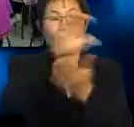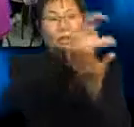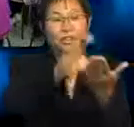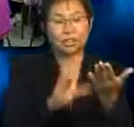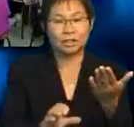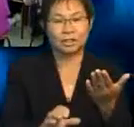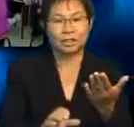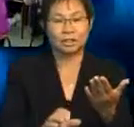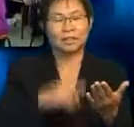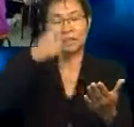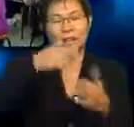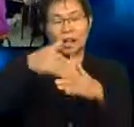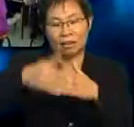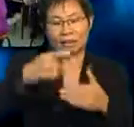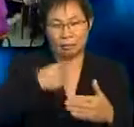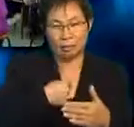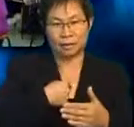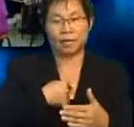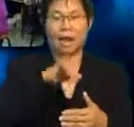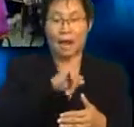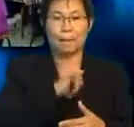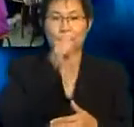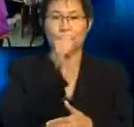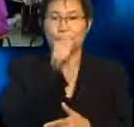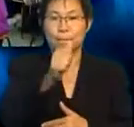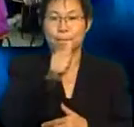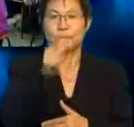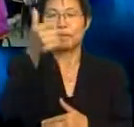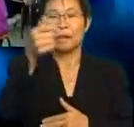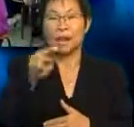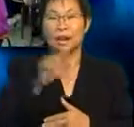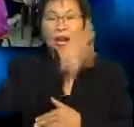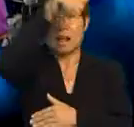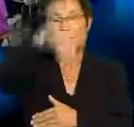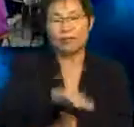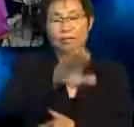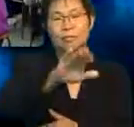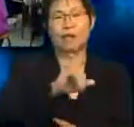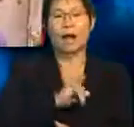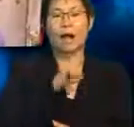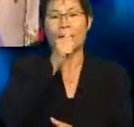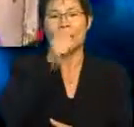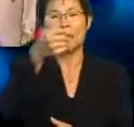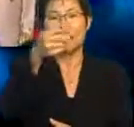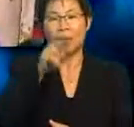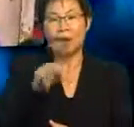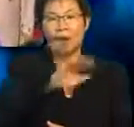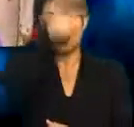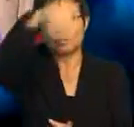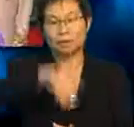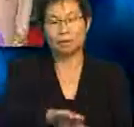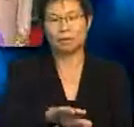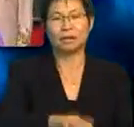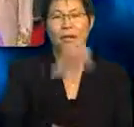Everybody look at the chart. Say after me, I am an elephant.